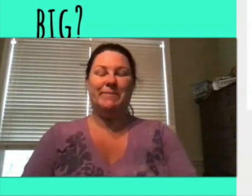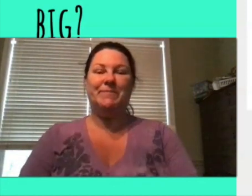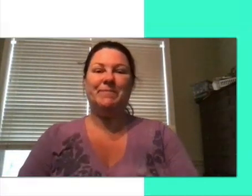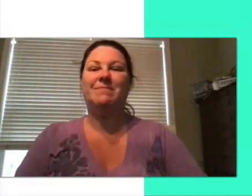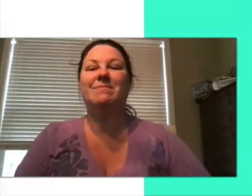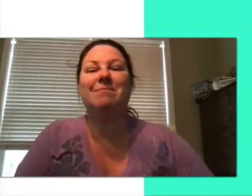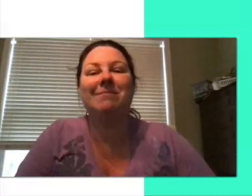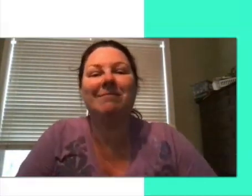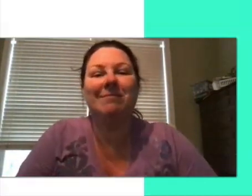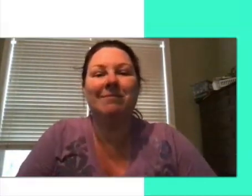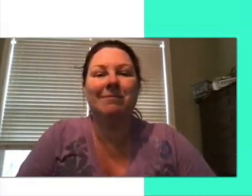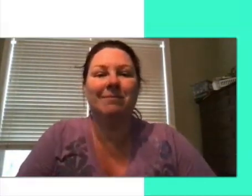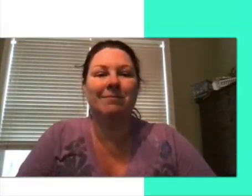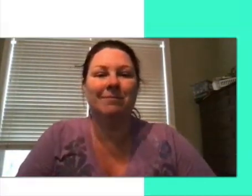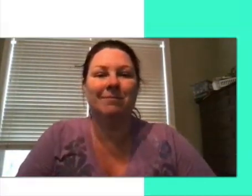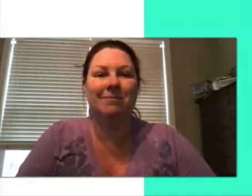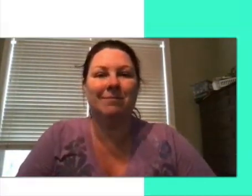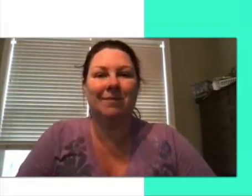small.